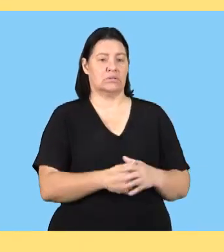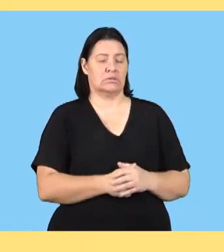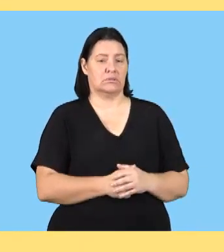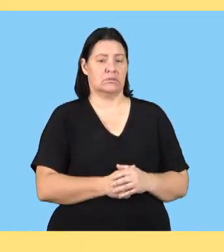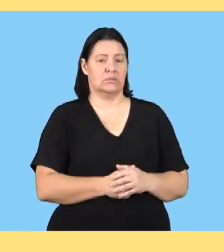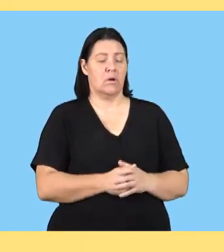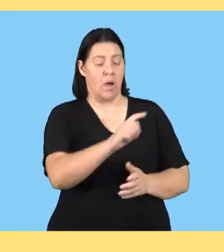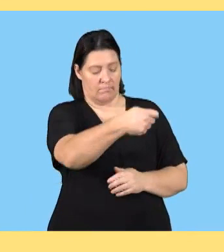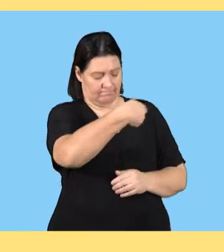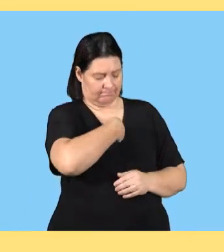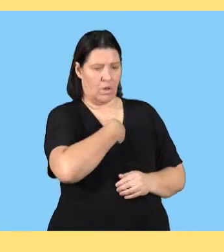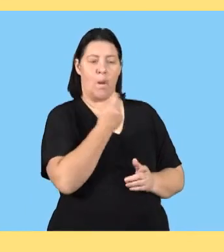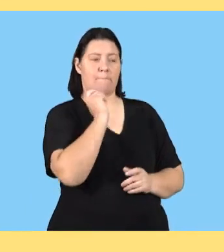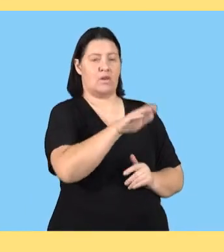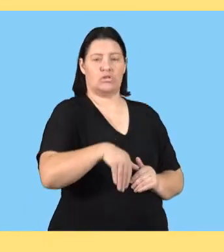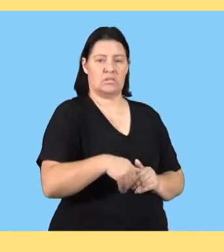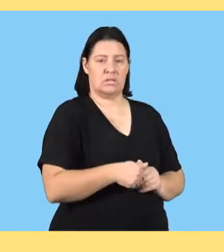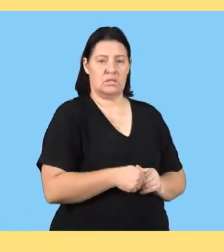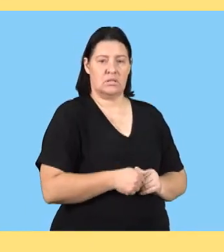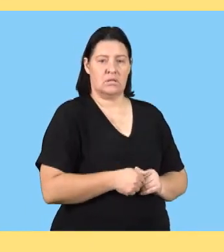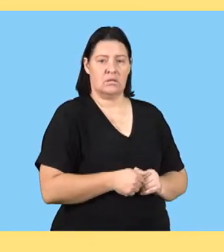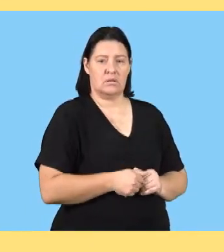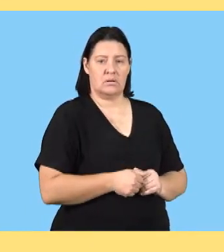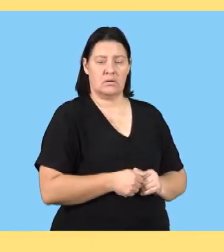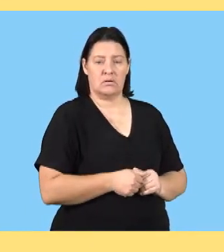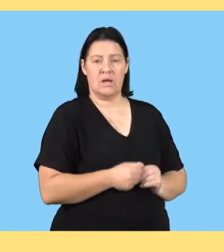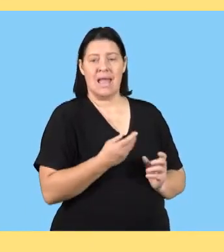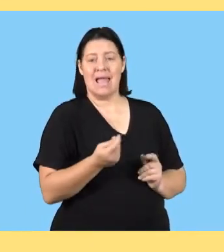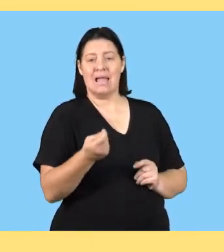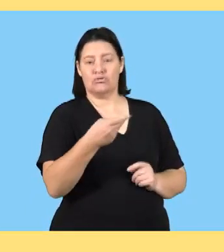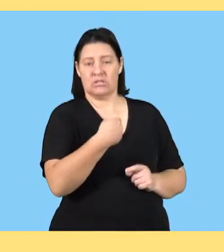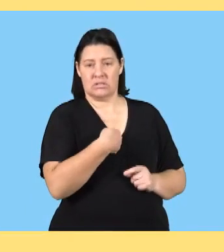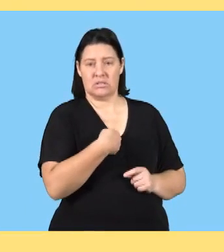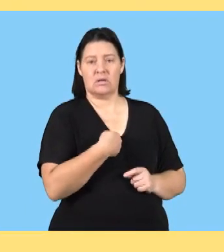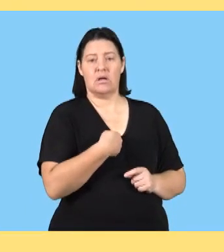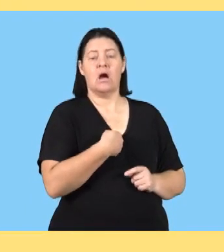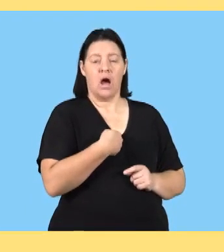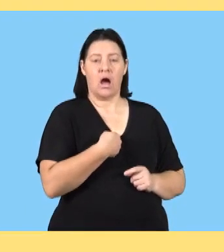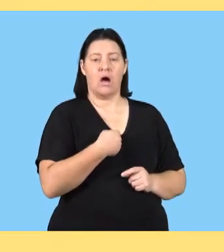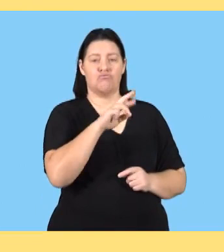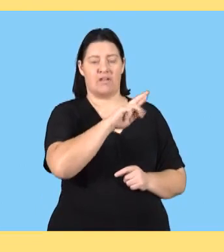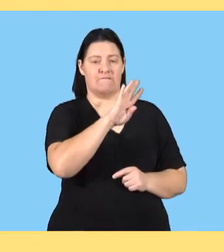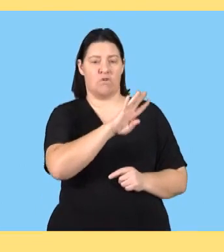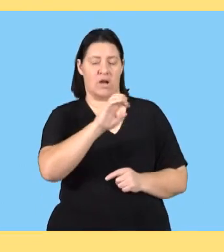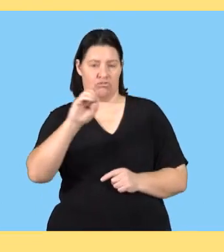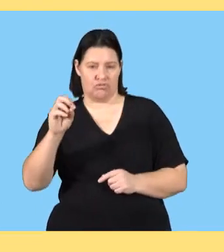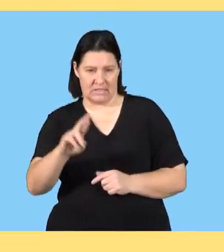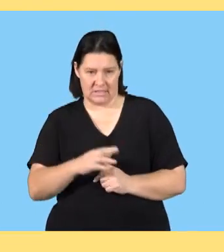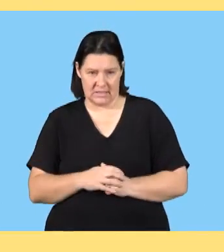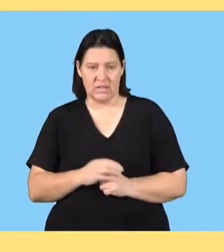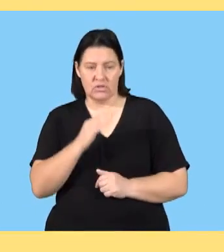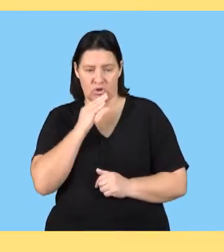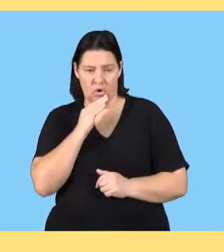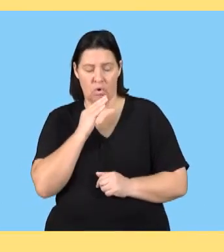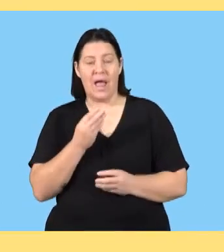number 4. We have been charged interest, and the interest, once we are charged, it becomes interest